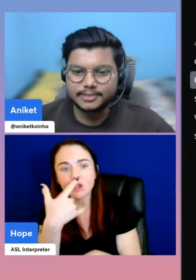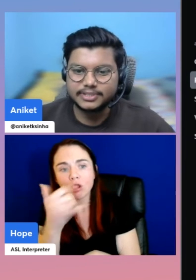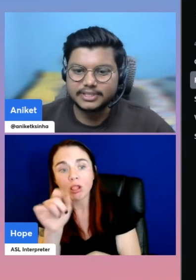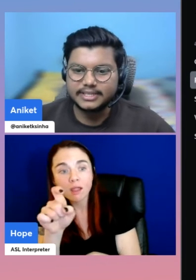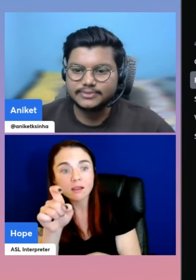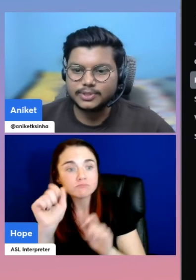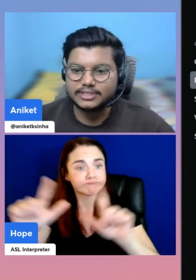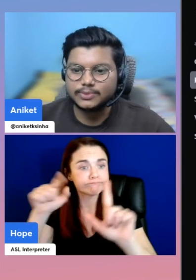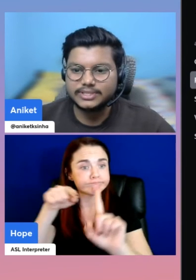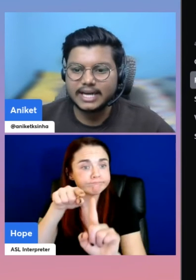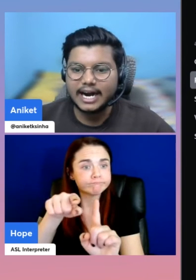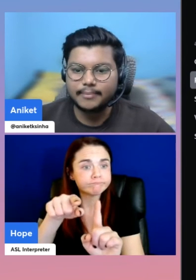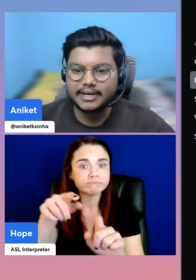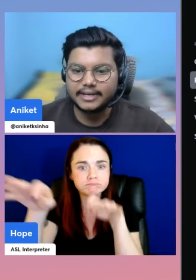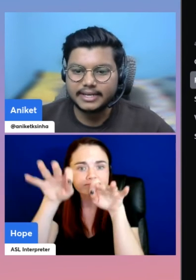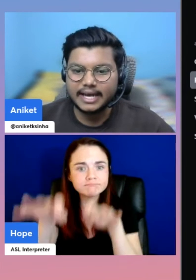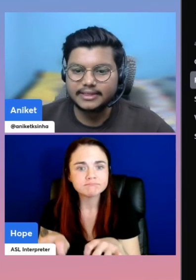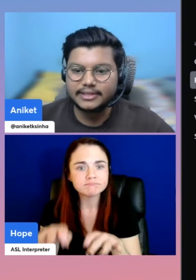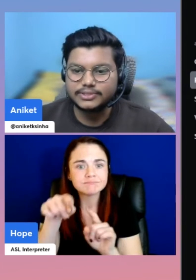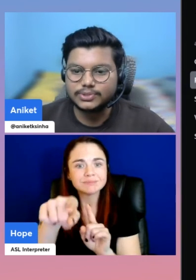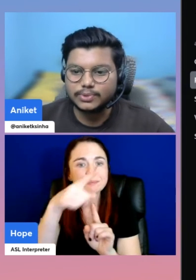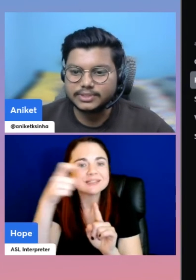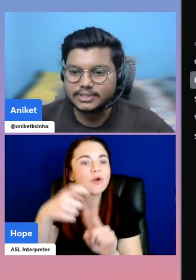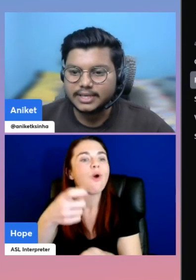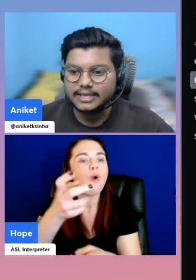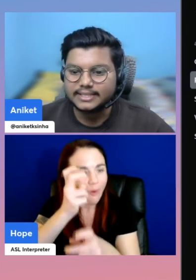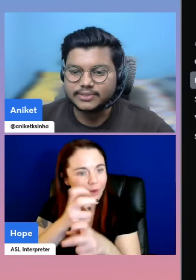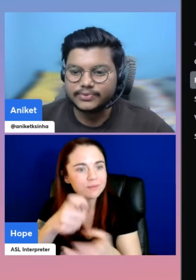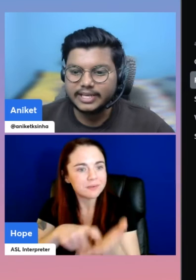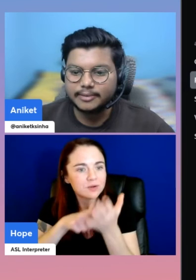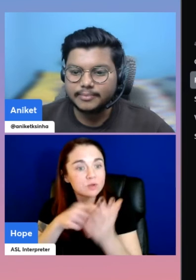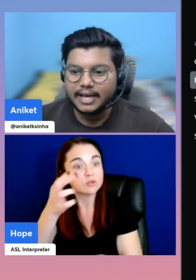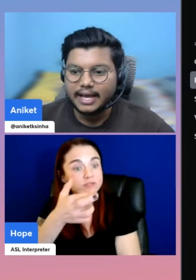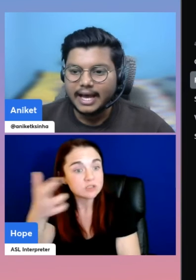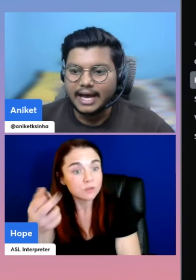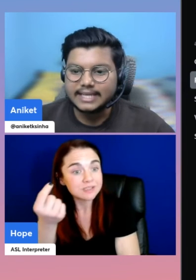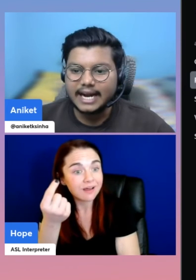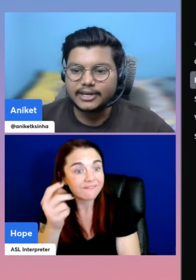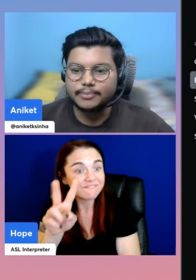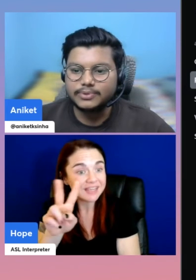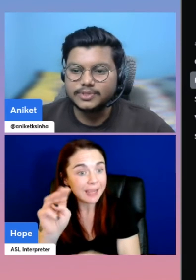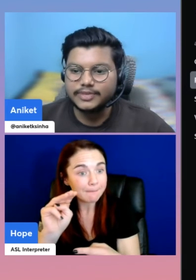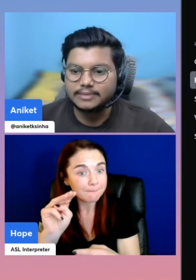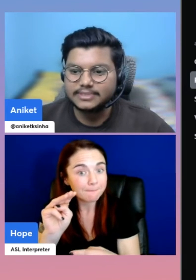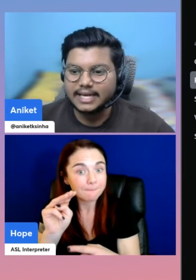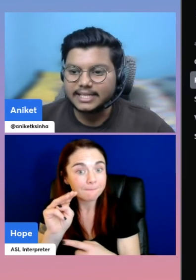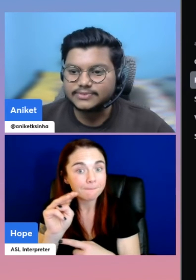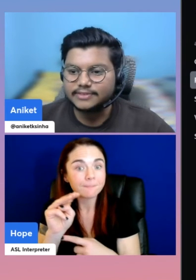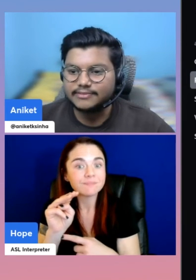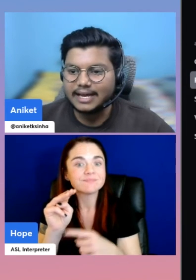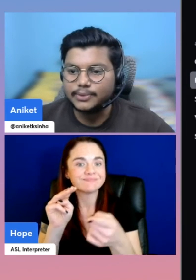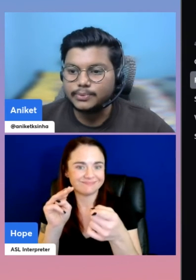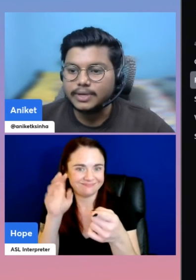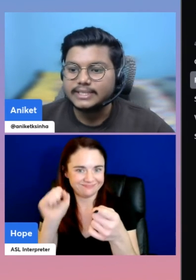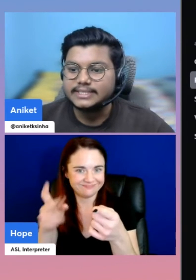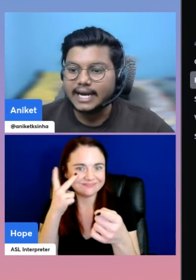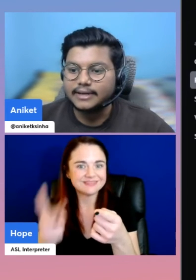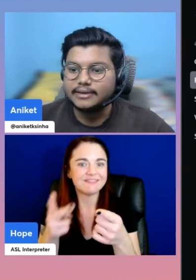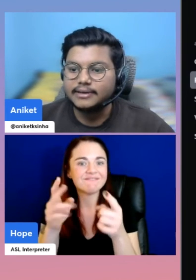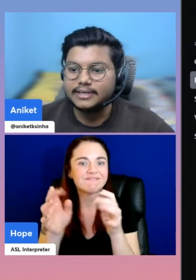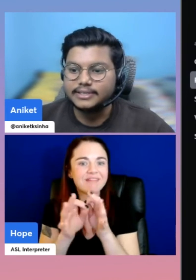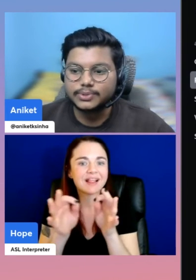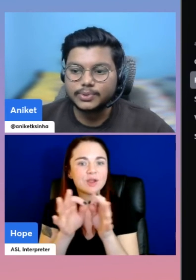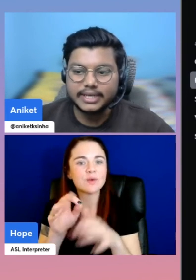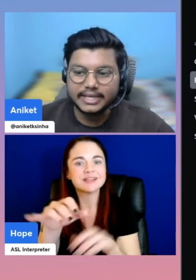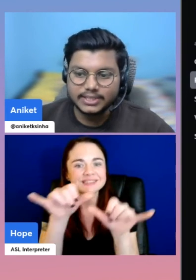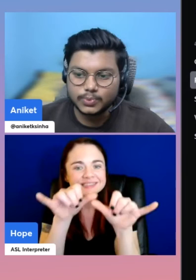the description, it was the hard mandatory, and the resource, that is the VM, has attributes VM size with the value